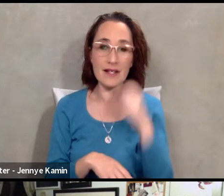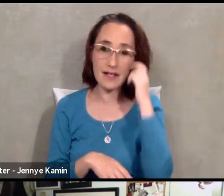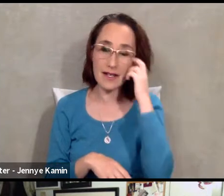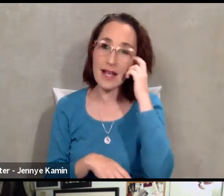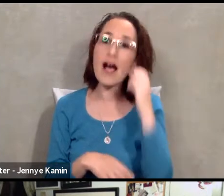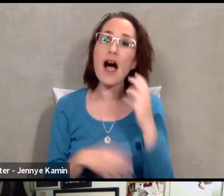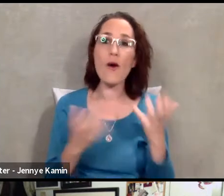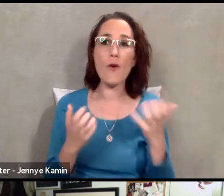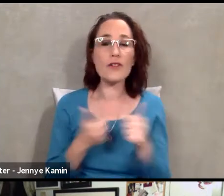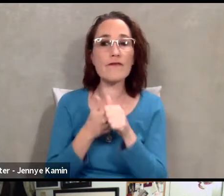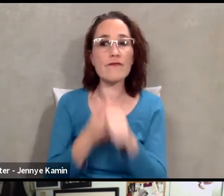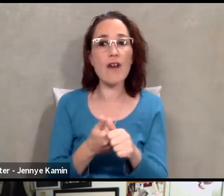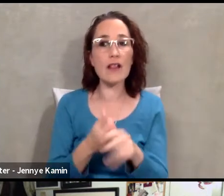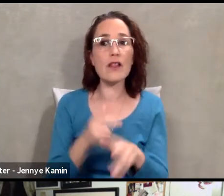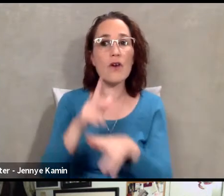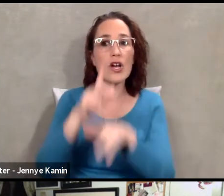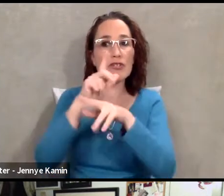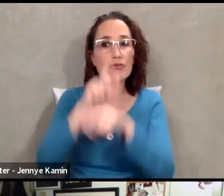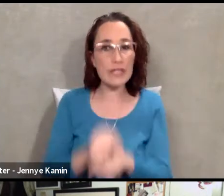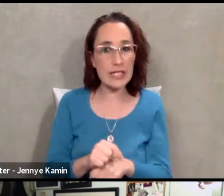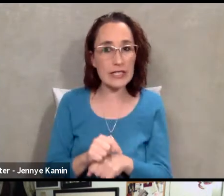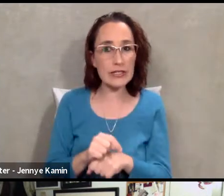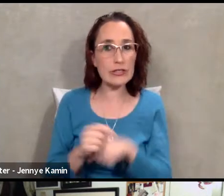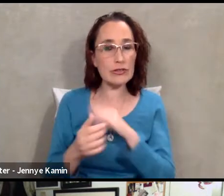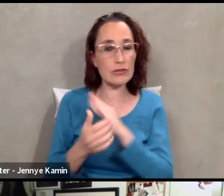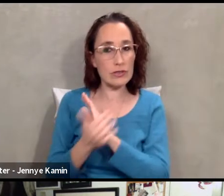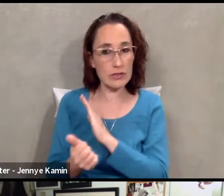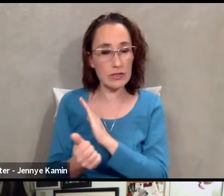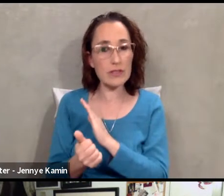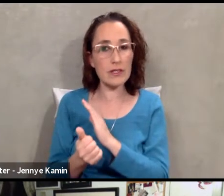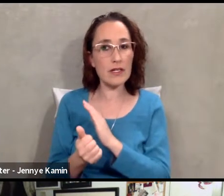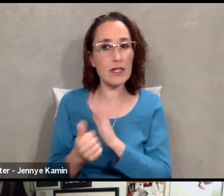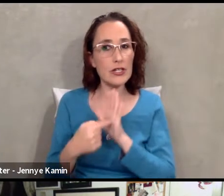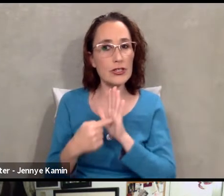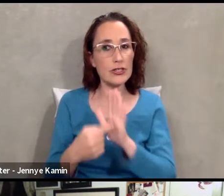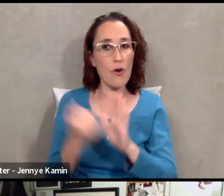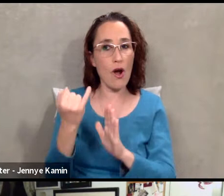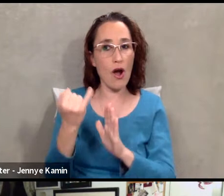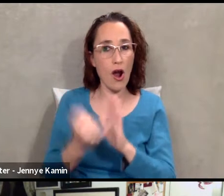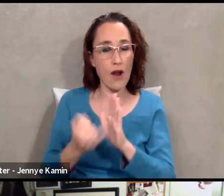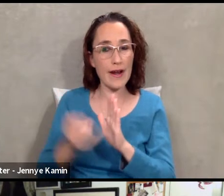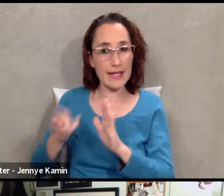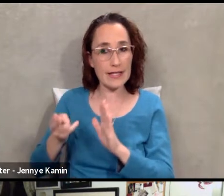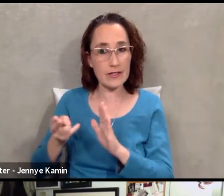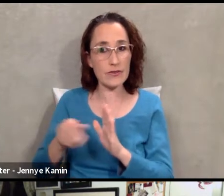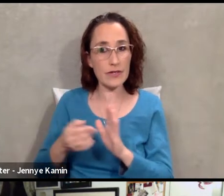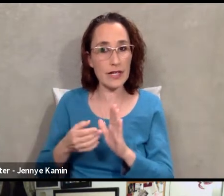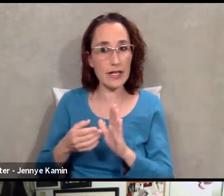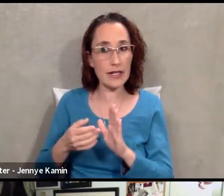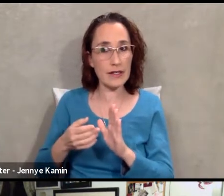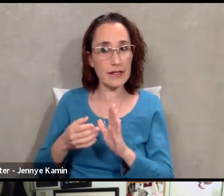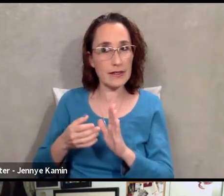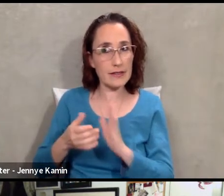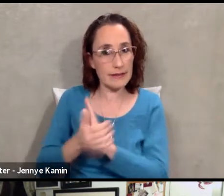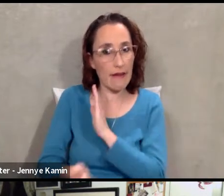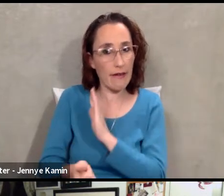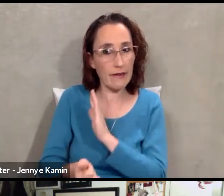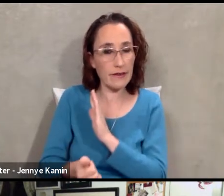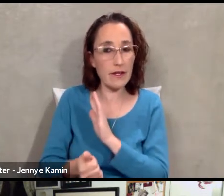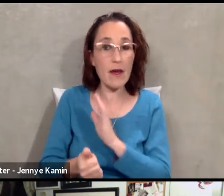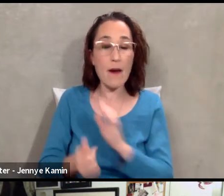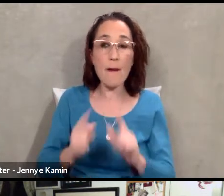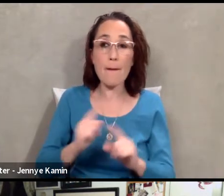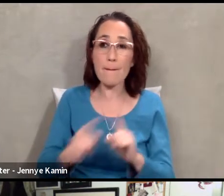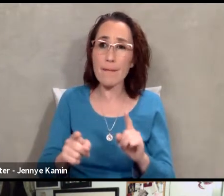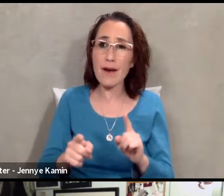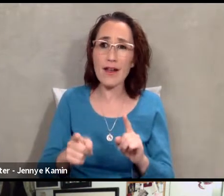technique to speak to art history, to really make the point that these are people who had been shut out of